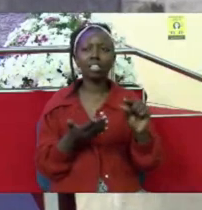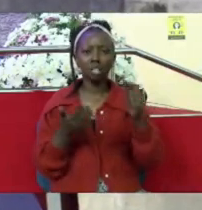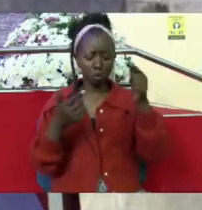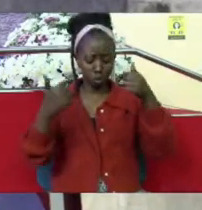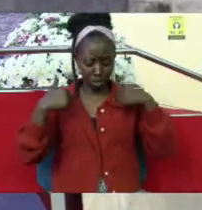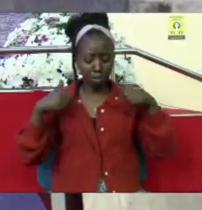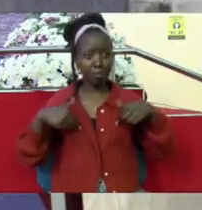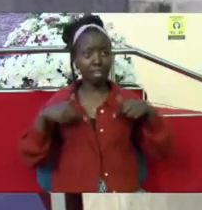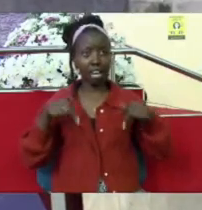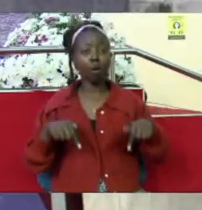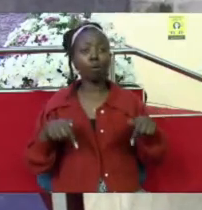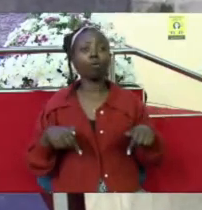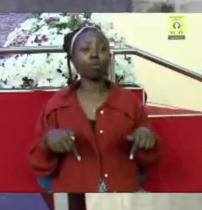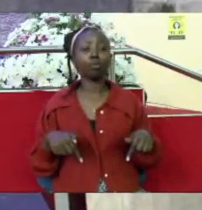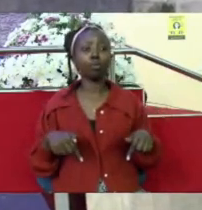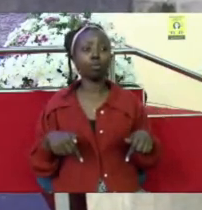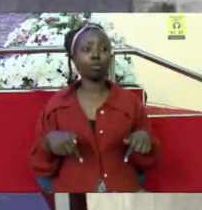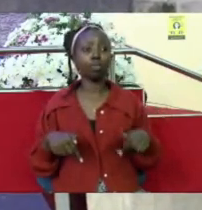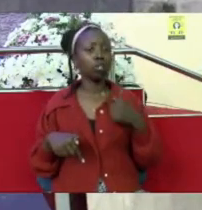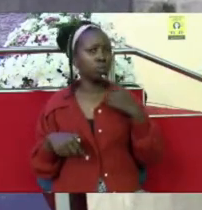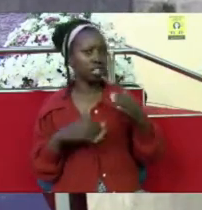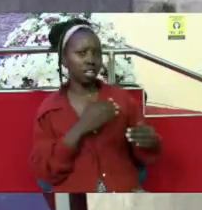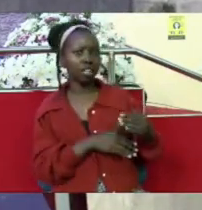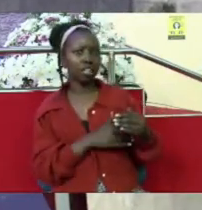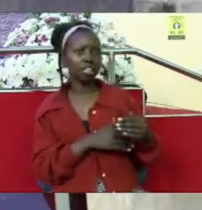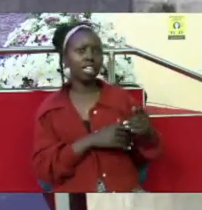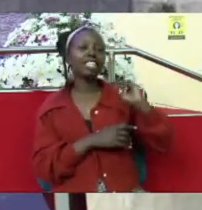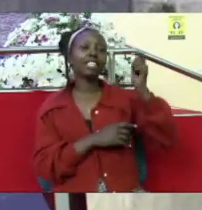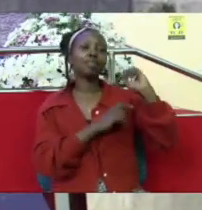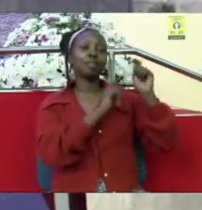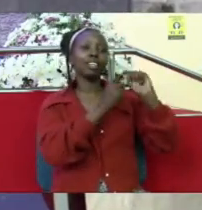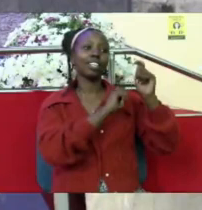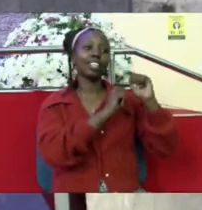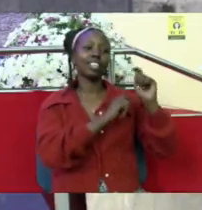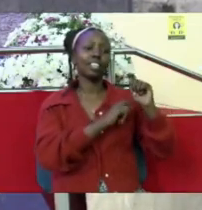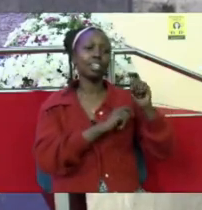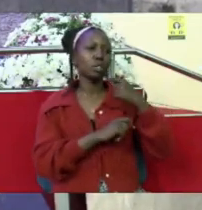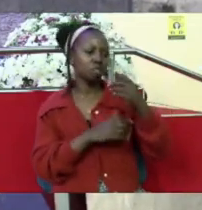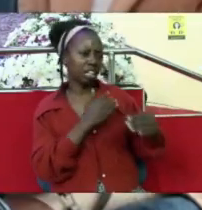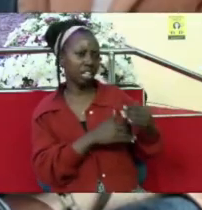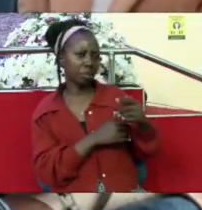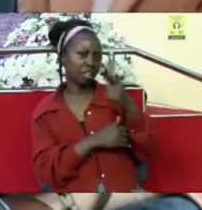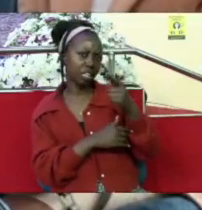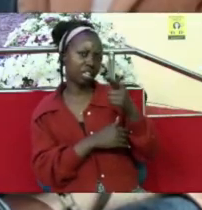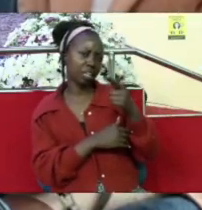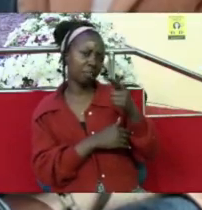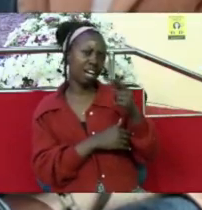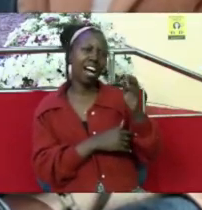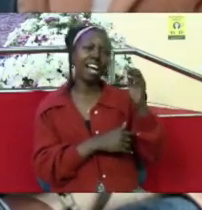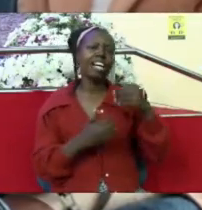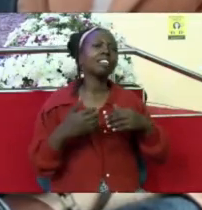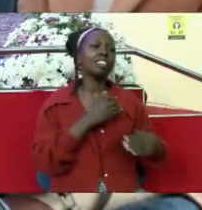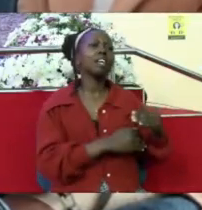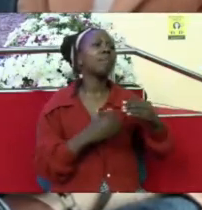now. Hata hiyo jirani ukimwangalia si unaona hana shida. When you look at them, there are no problem. Usimuulize. Tafadhali.